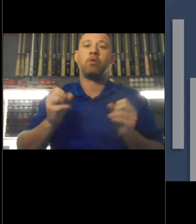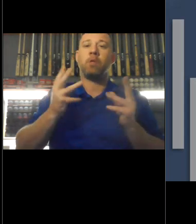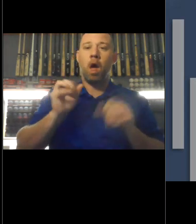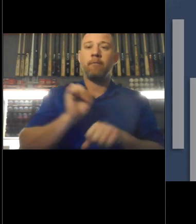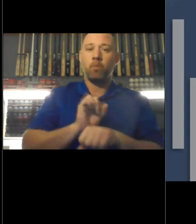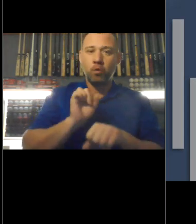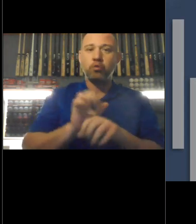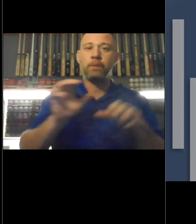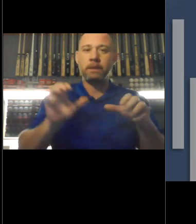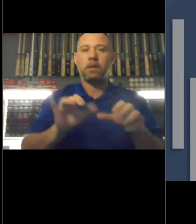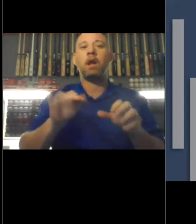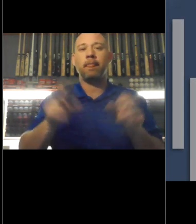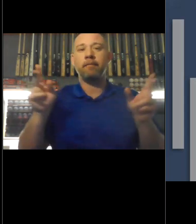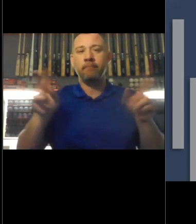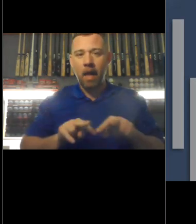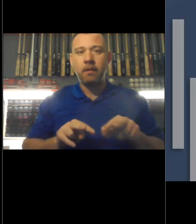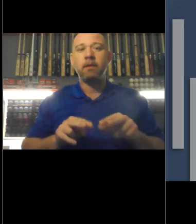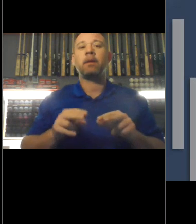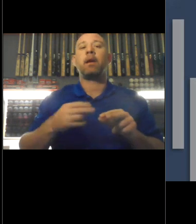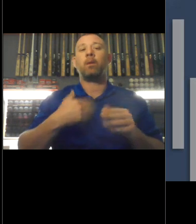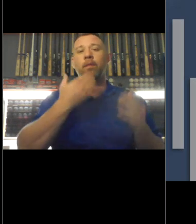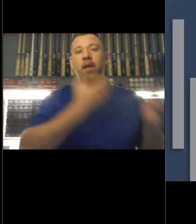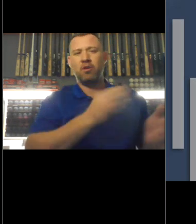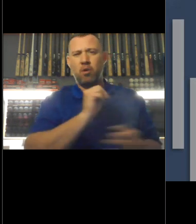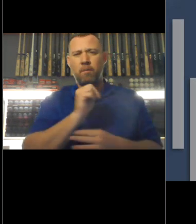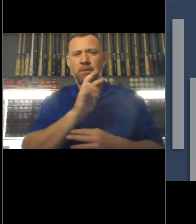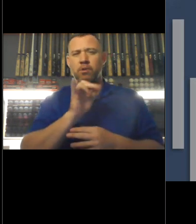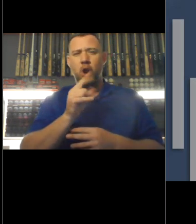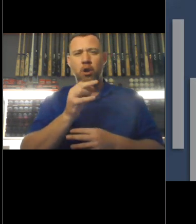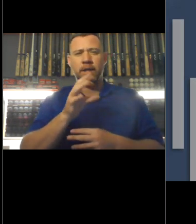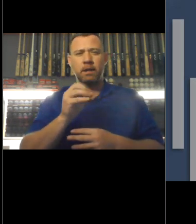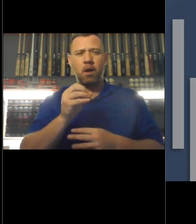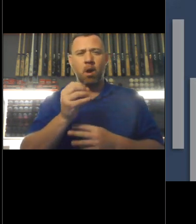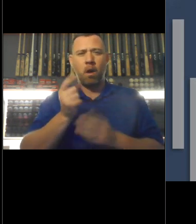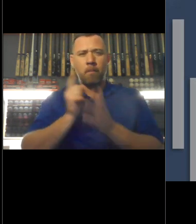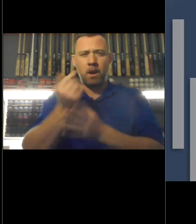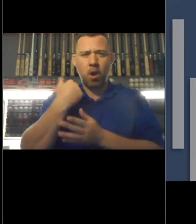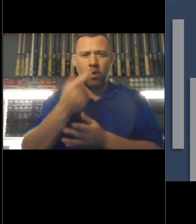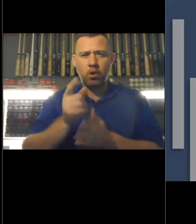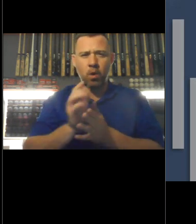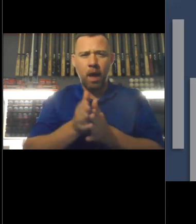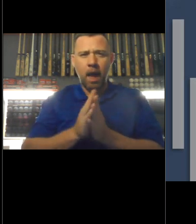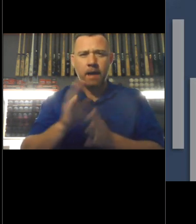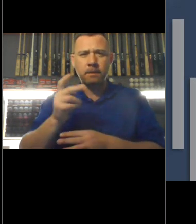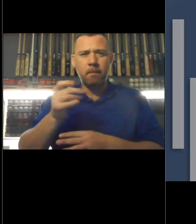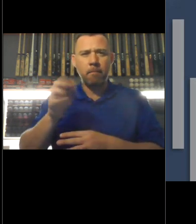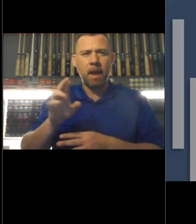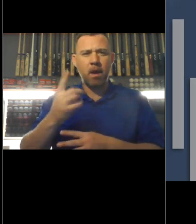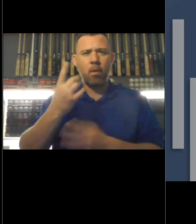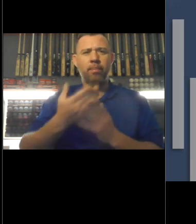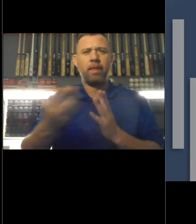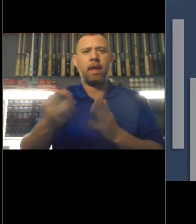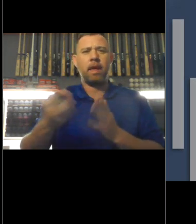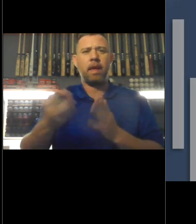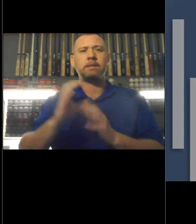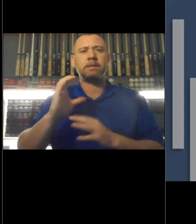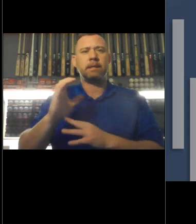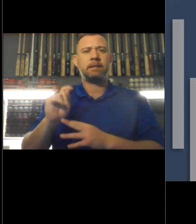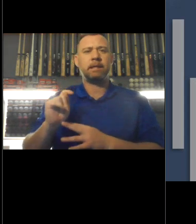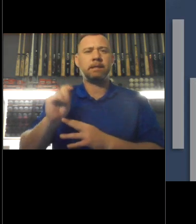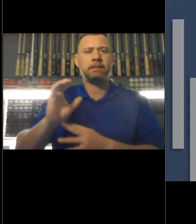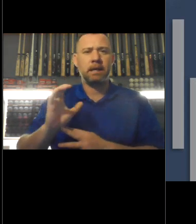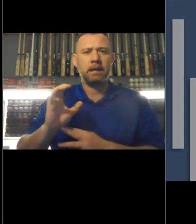you. Mr. Gardino, a minute ago, you asked the mayor if he had one thing that he could ask of the CTC. And